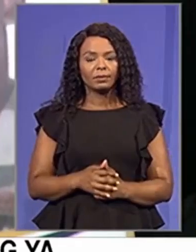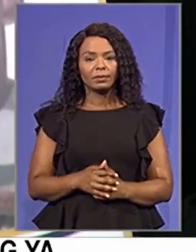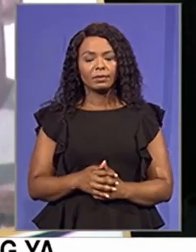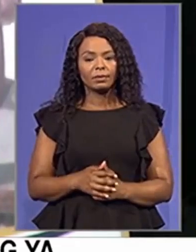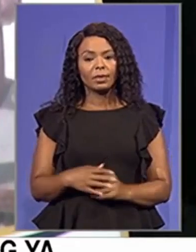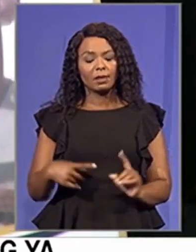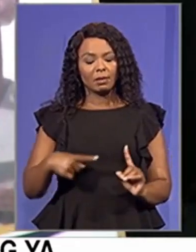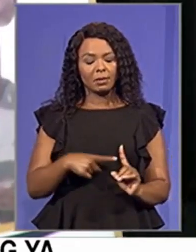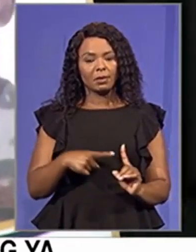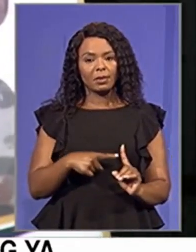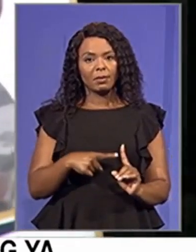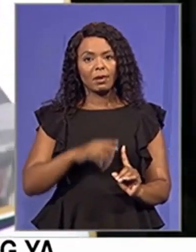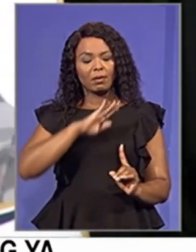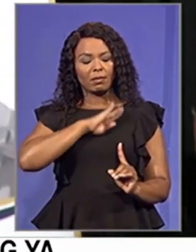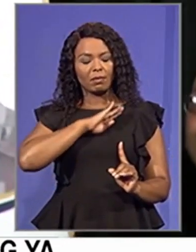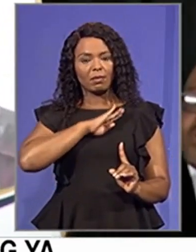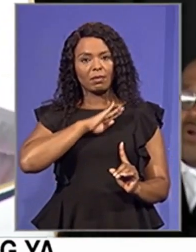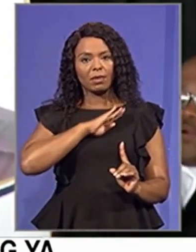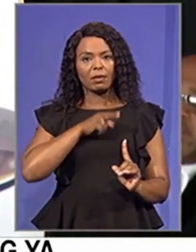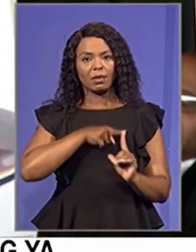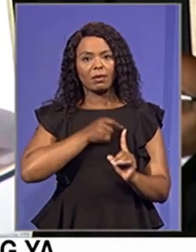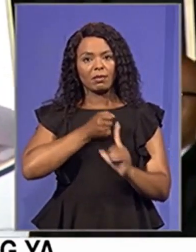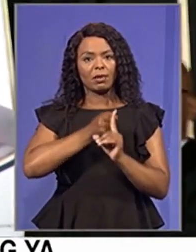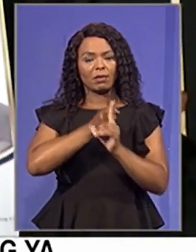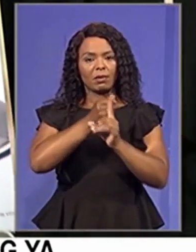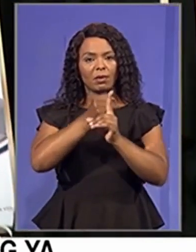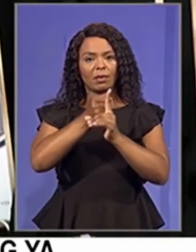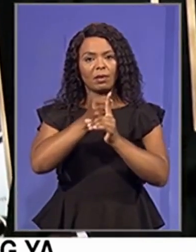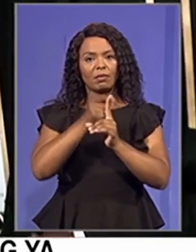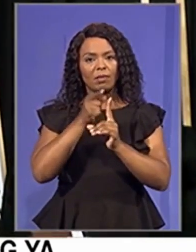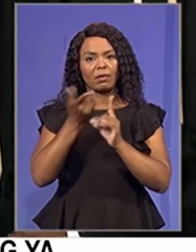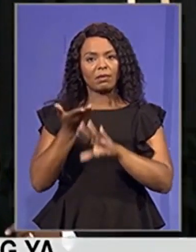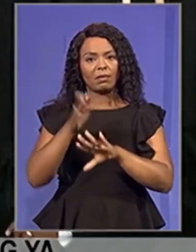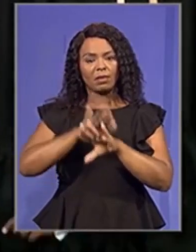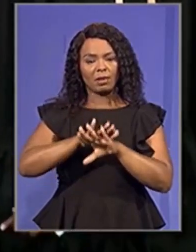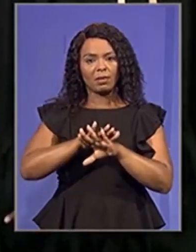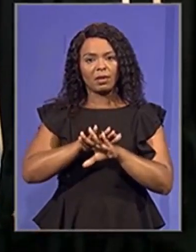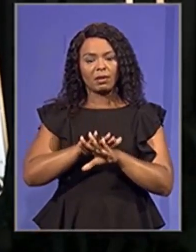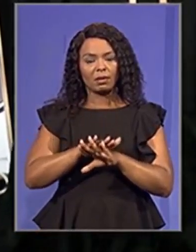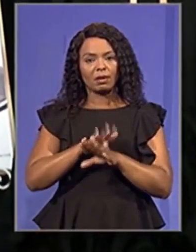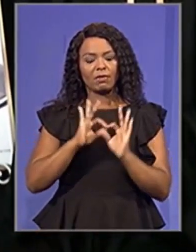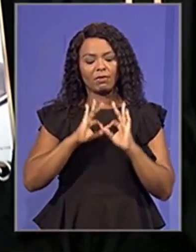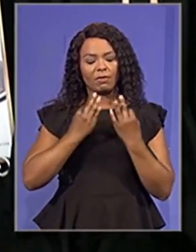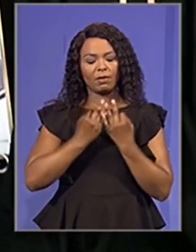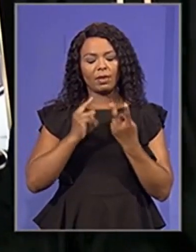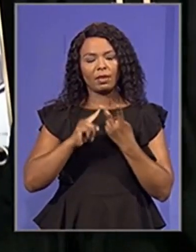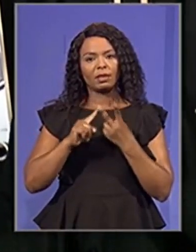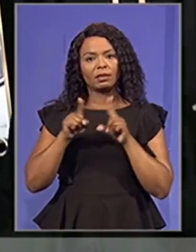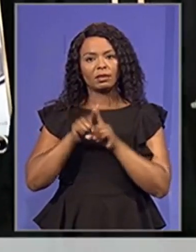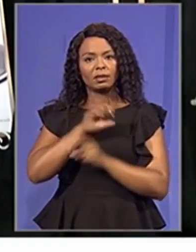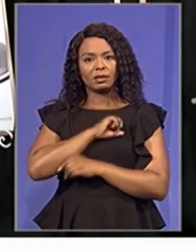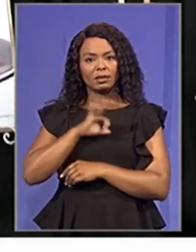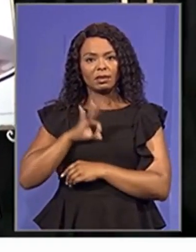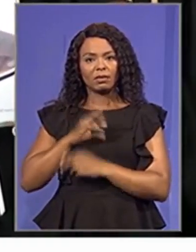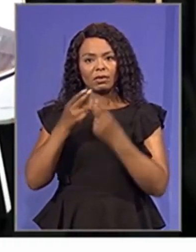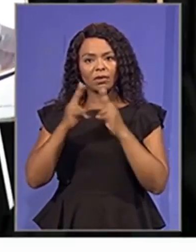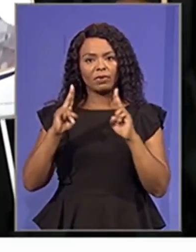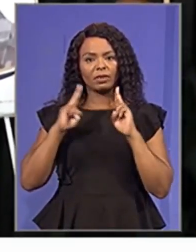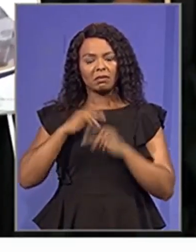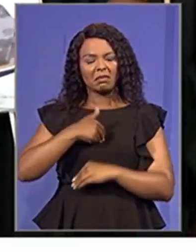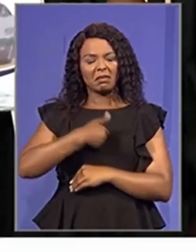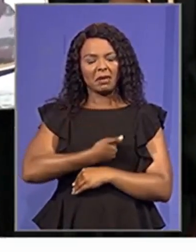Vesele o nkua jwalo ka lesole le shweletseng tweng, mme lelapa la hae le basebeletsi ba Univesithi ba thefulile maikutlo ha bohloko.